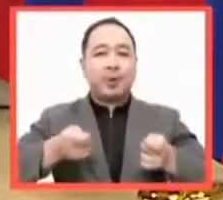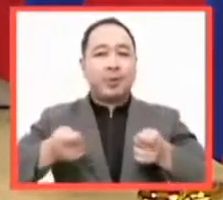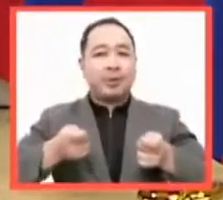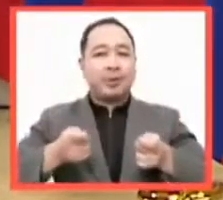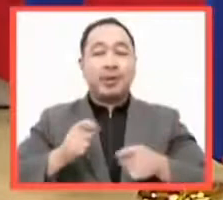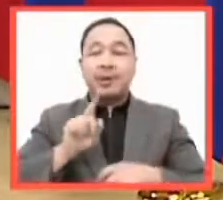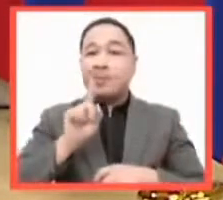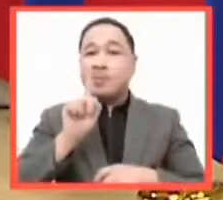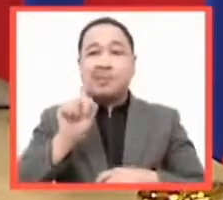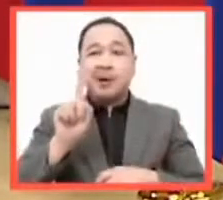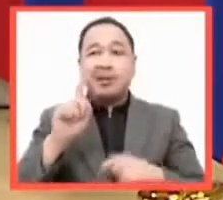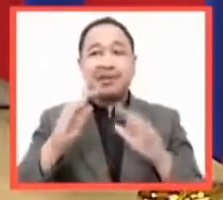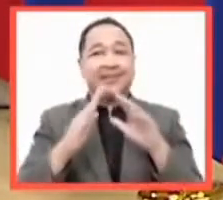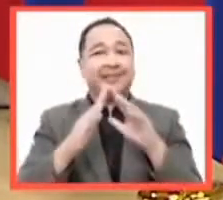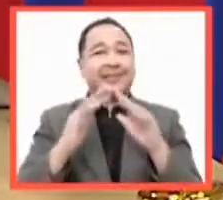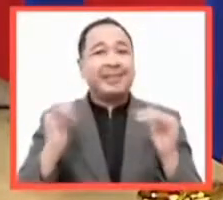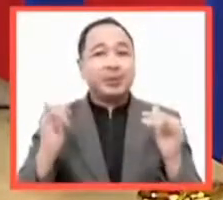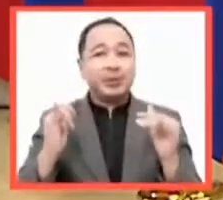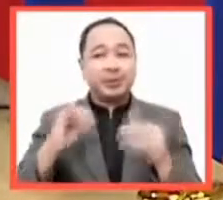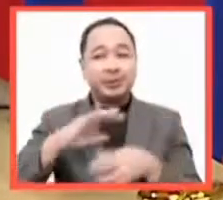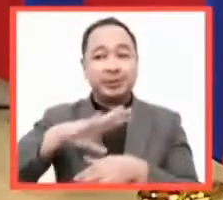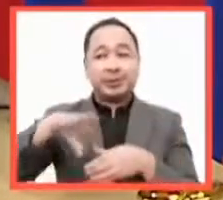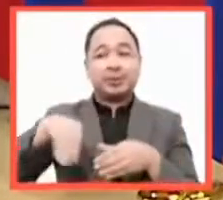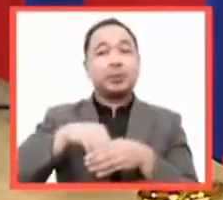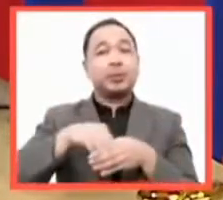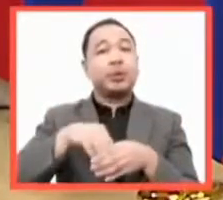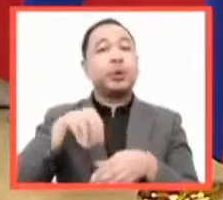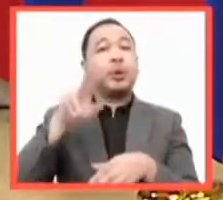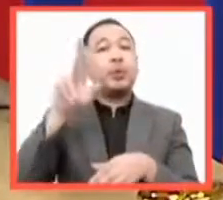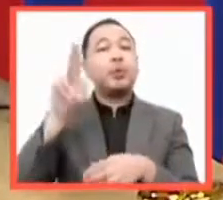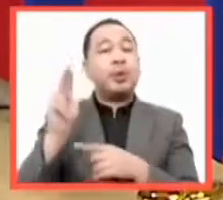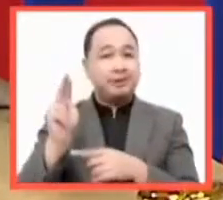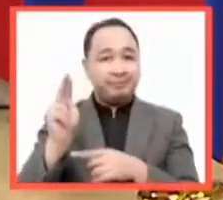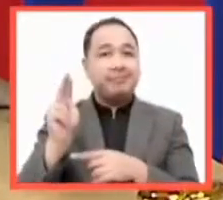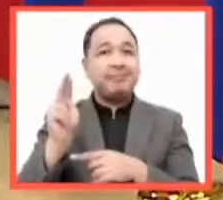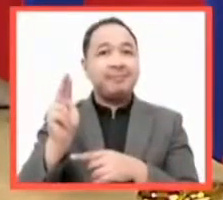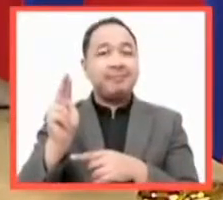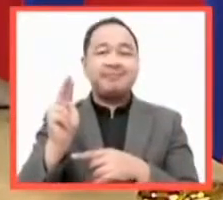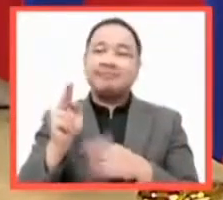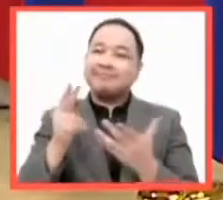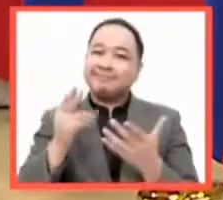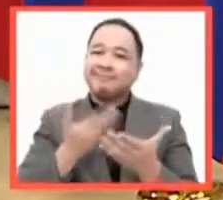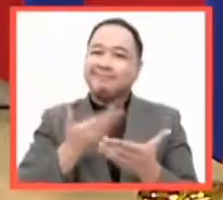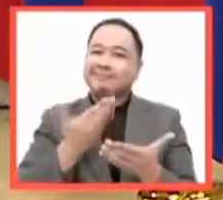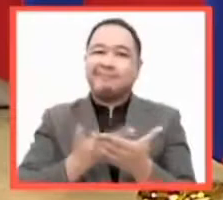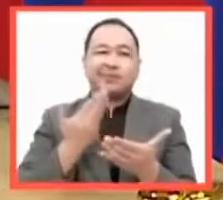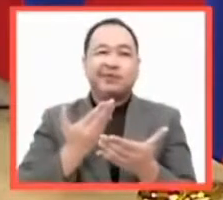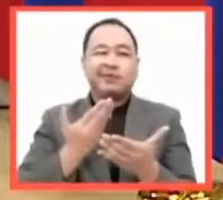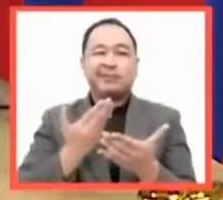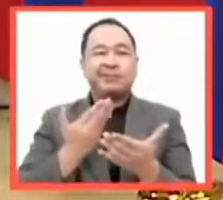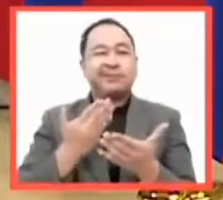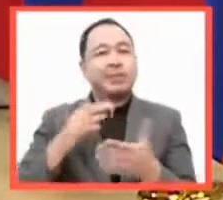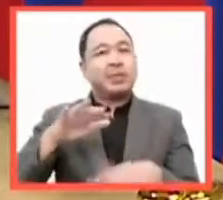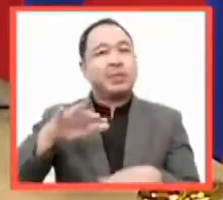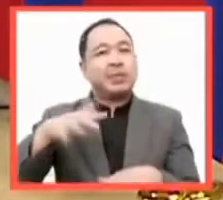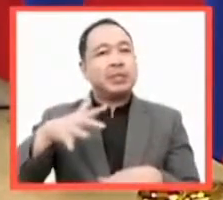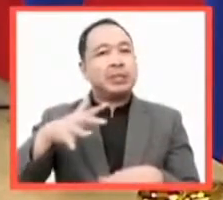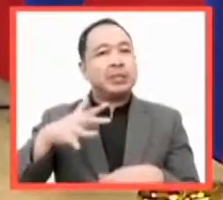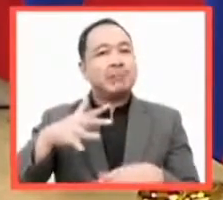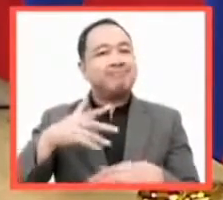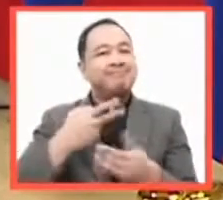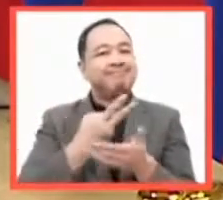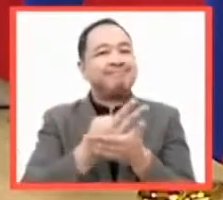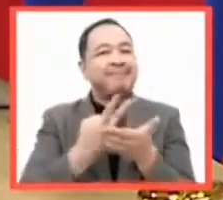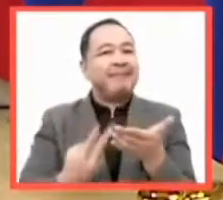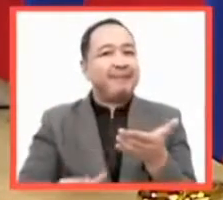governance. Yet our institutions, including the United Nations, have proven to